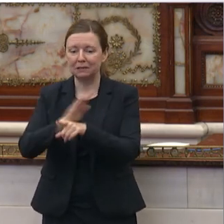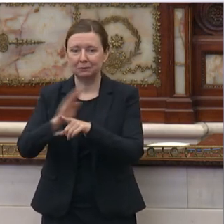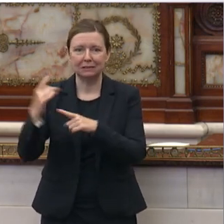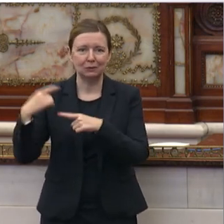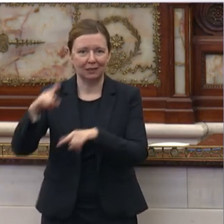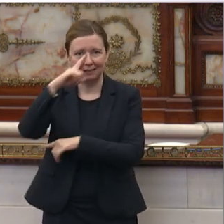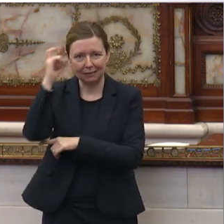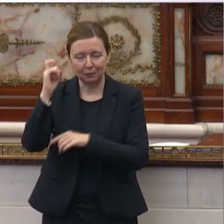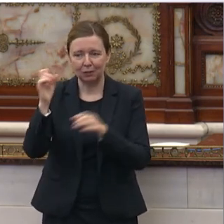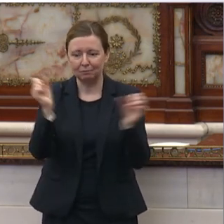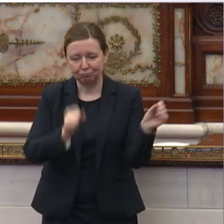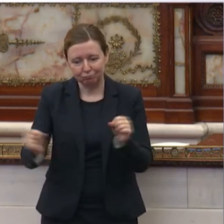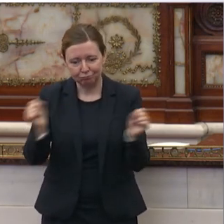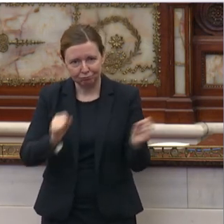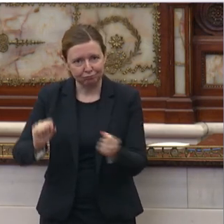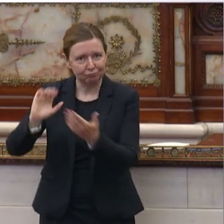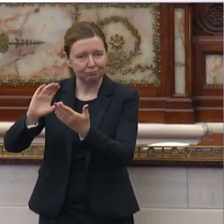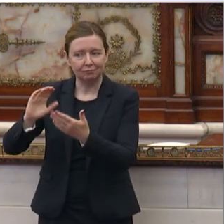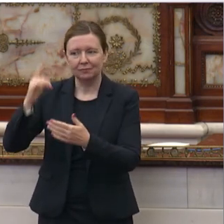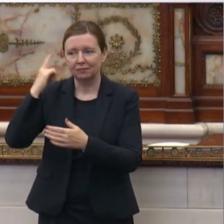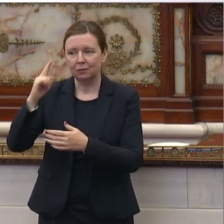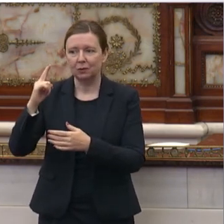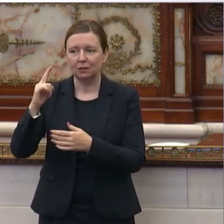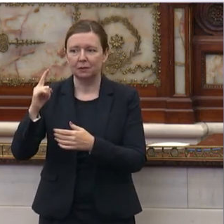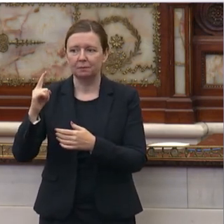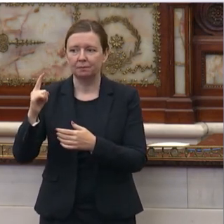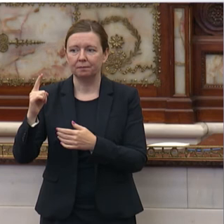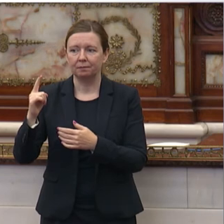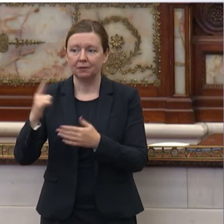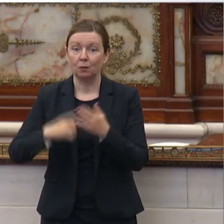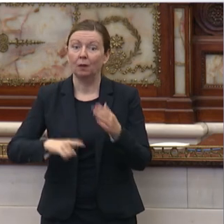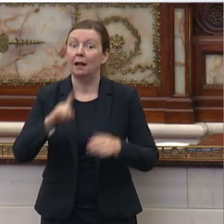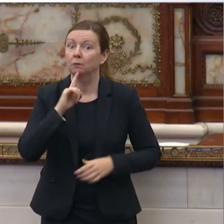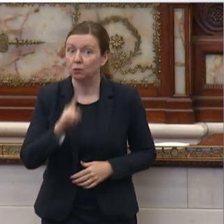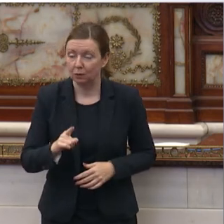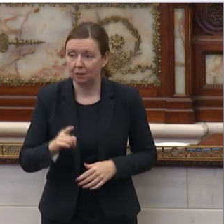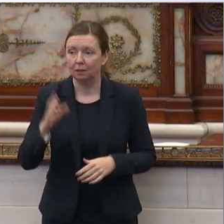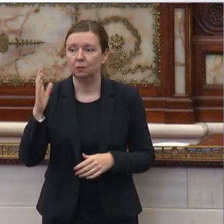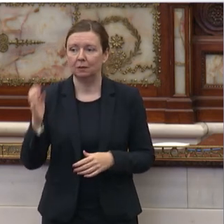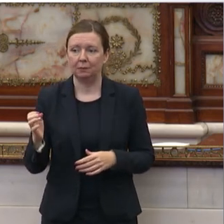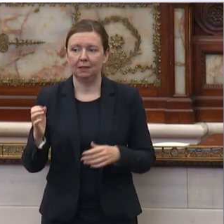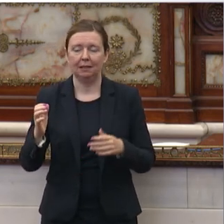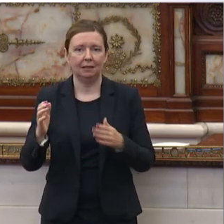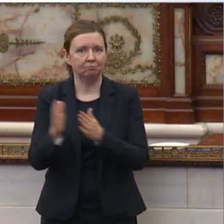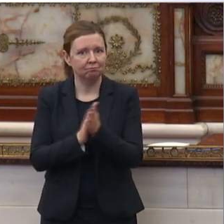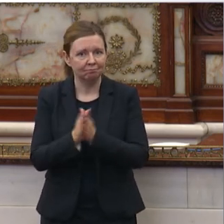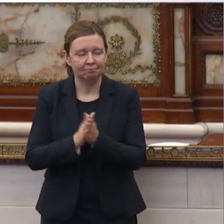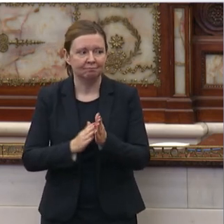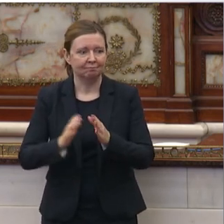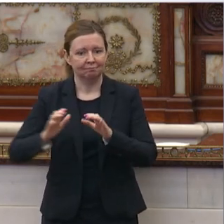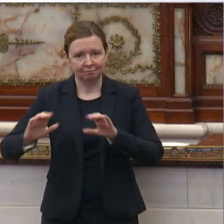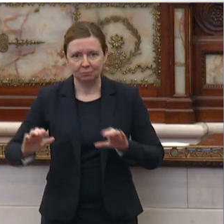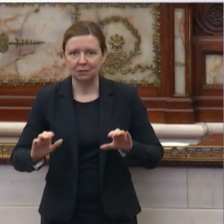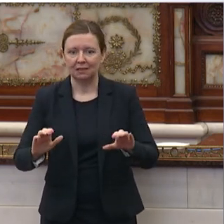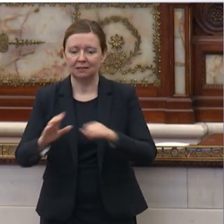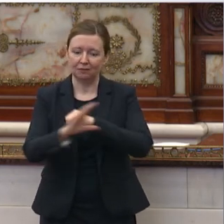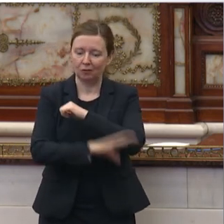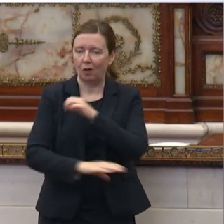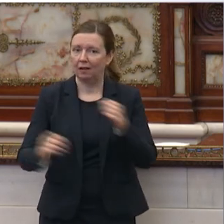summer strategizing for what I'm sure is to be a dynamic and productive fall and